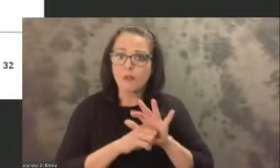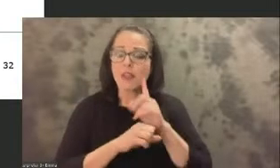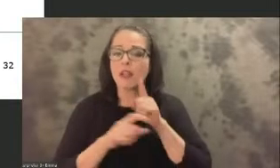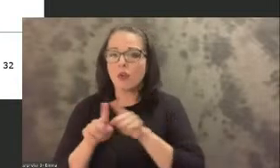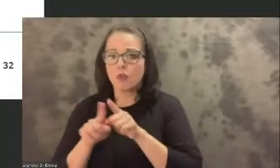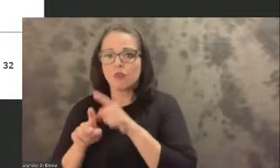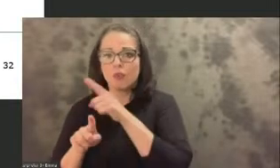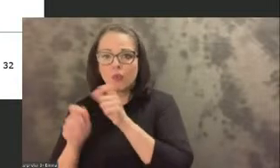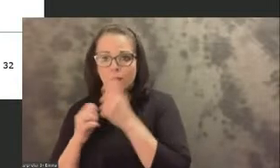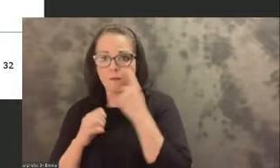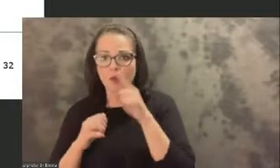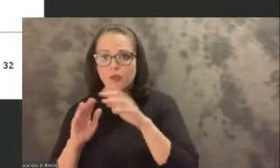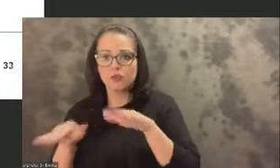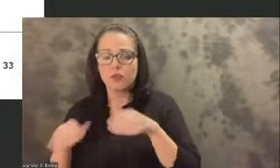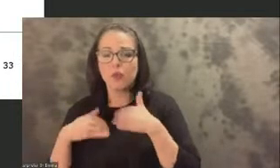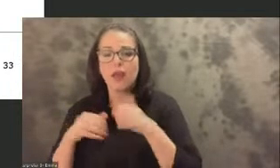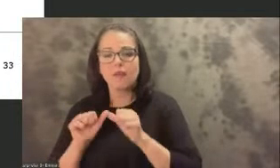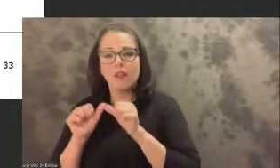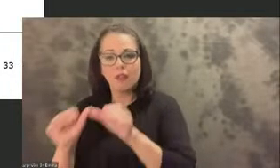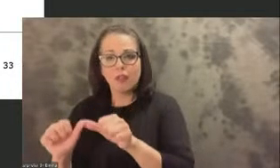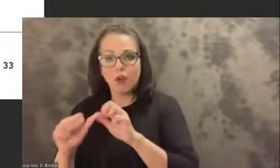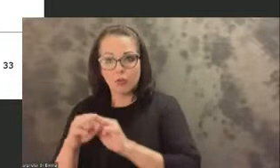COVID.